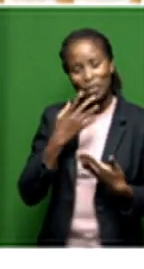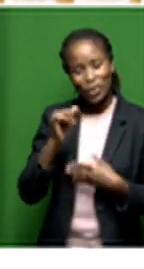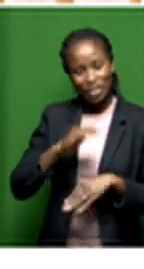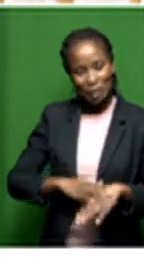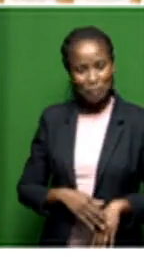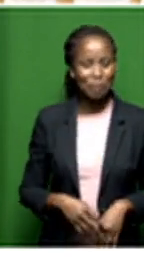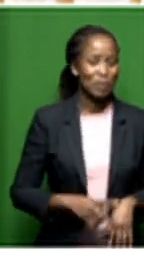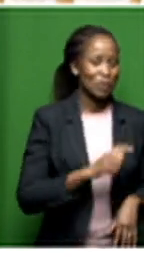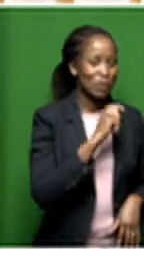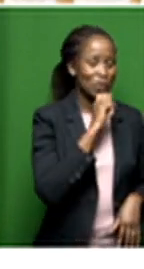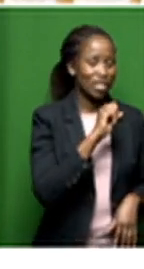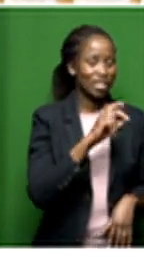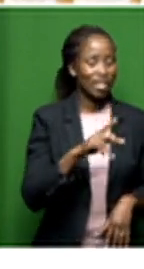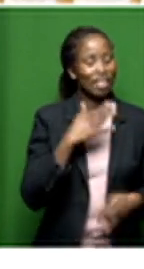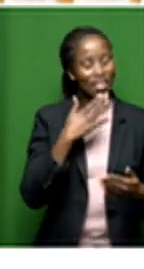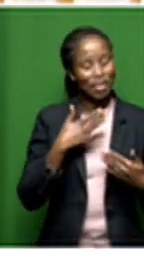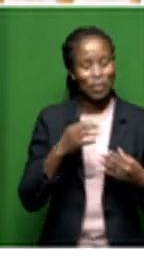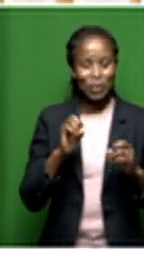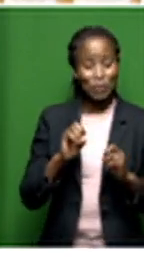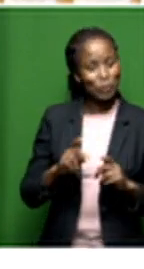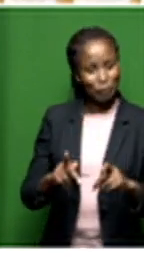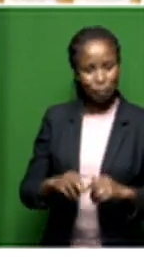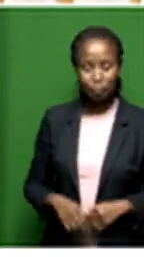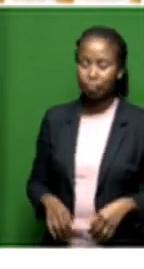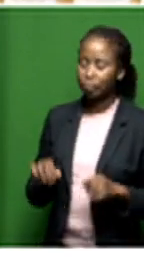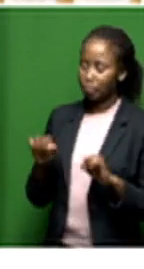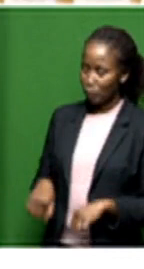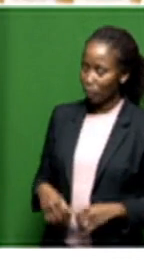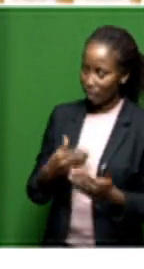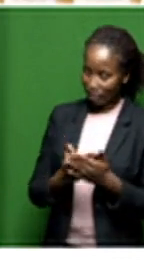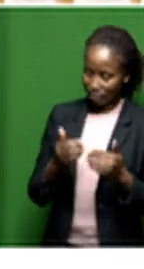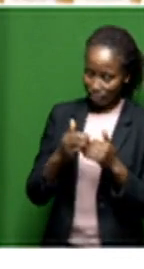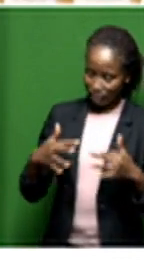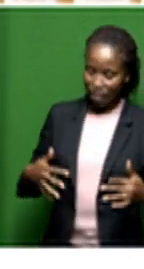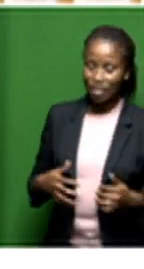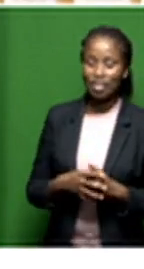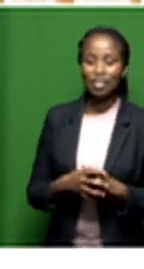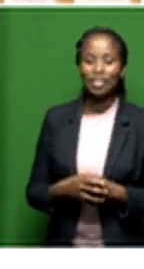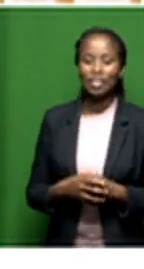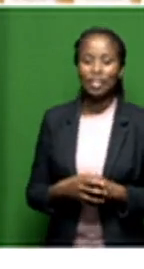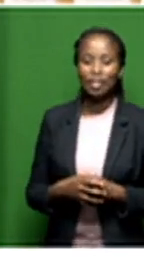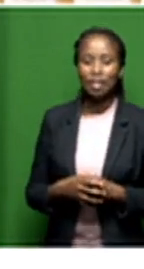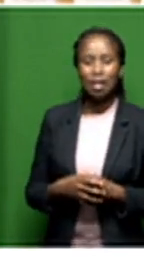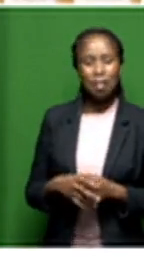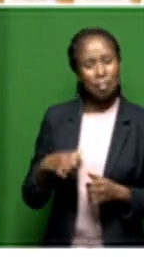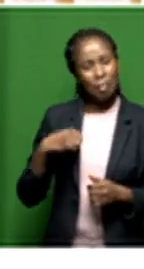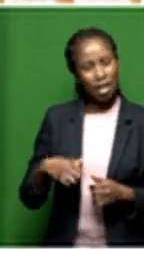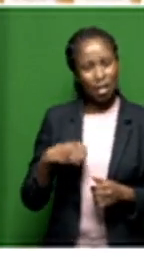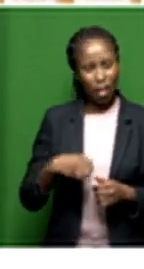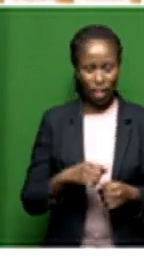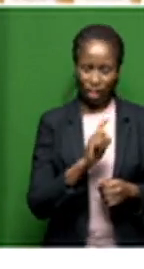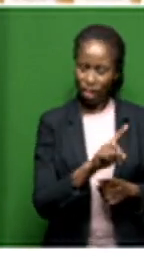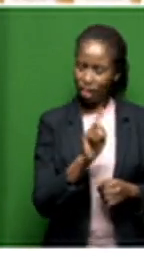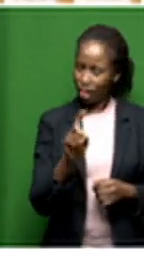Good morning to your viewers, and thank you for the opportunity. So let's just start, given that so many municipalities in